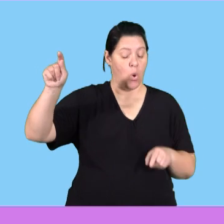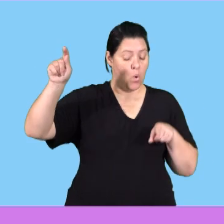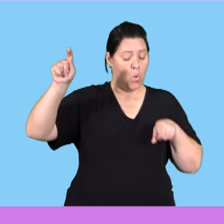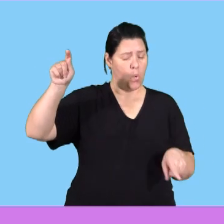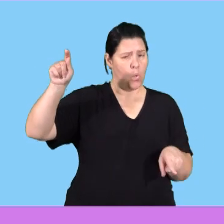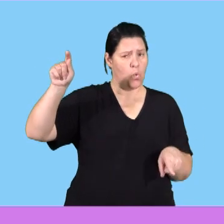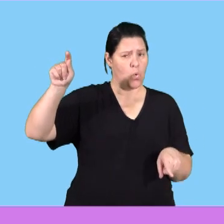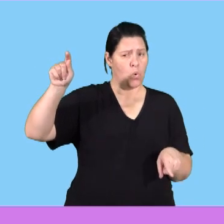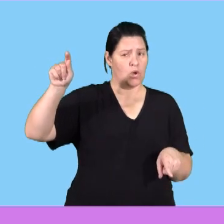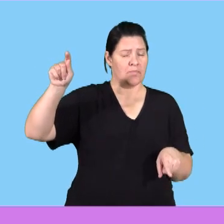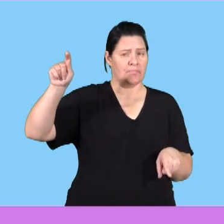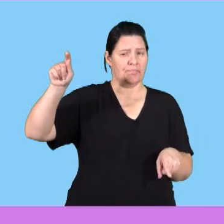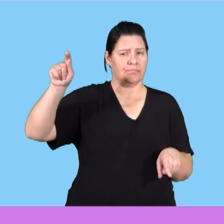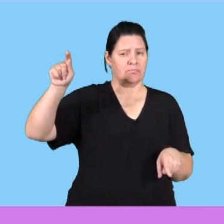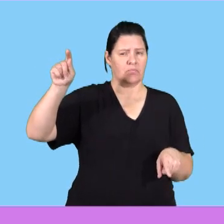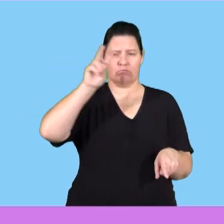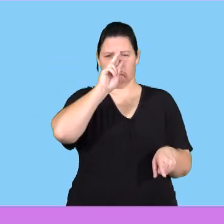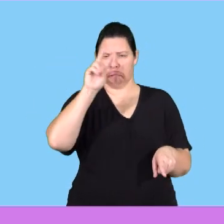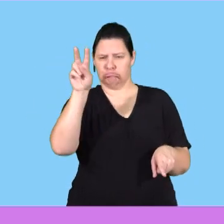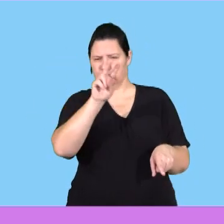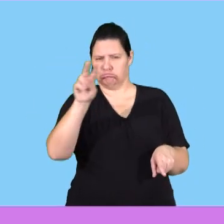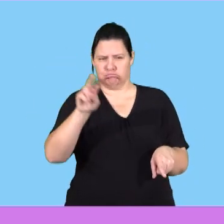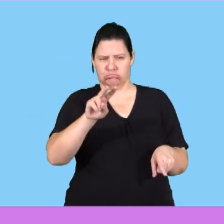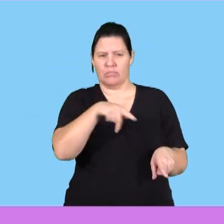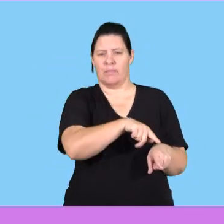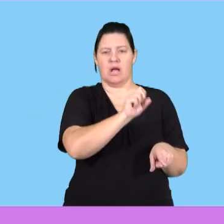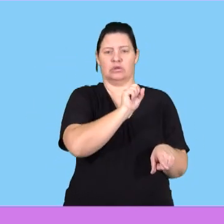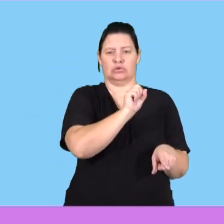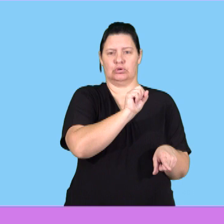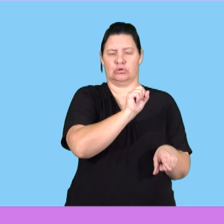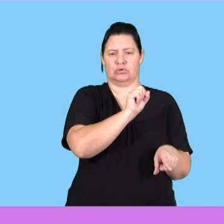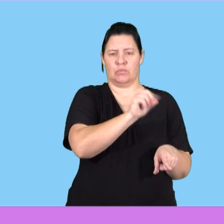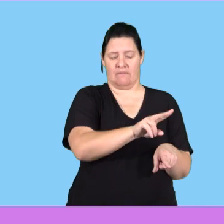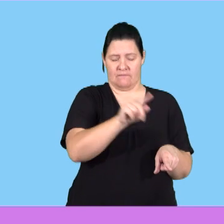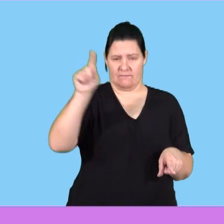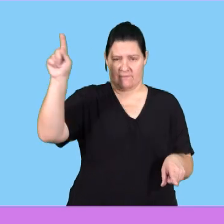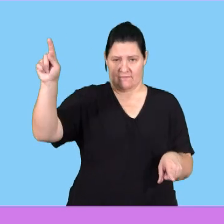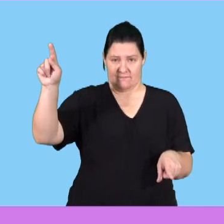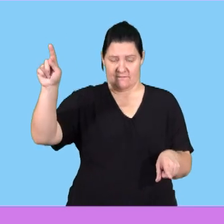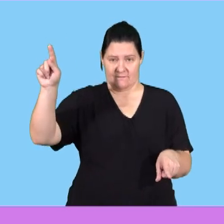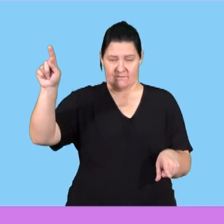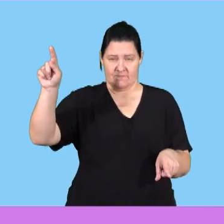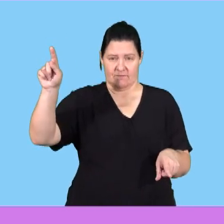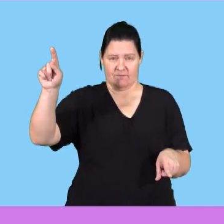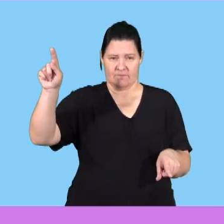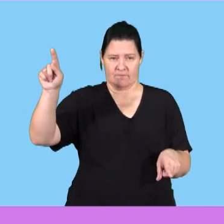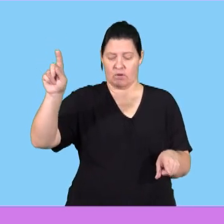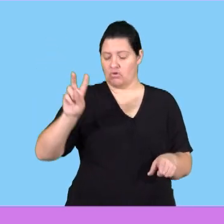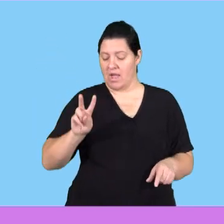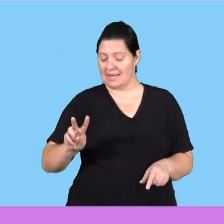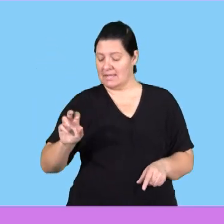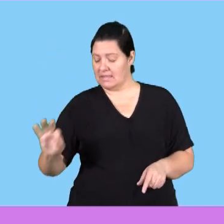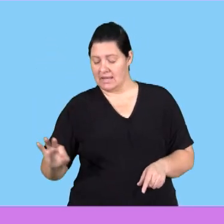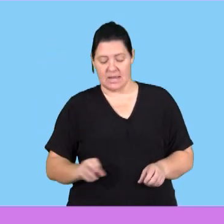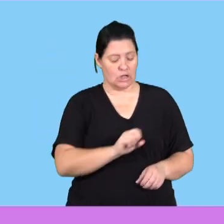also, we must find our lowest value, right? So looking at this, the lowest value will definitely be 12. Okay, so